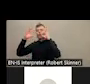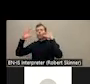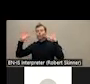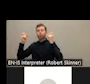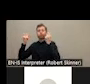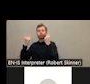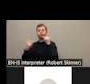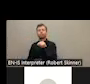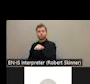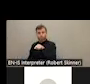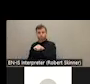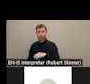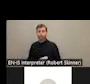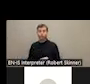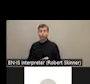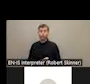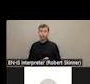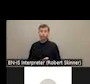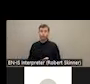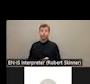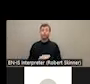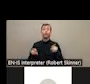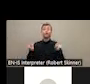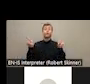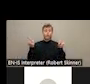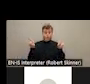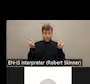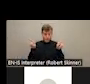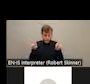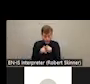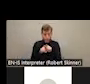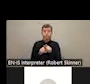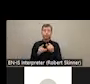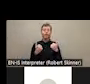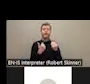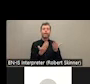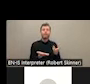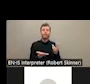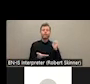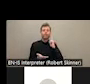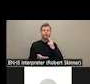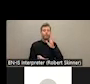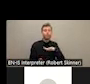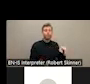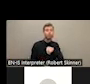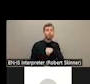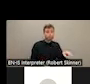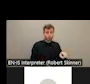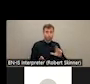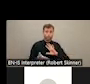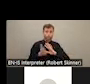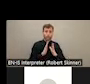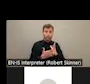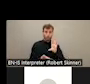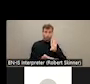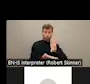for hearing impaired children have been recorded in video format, in sign language,